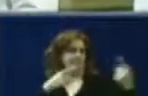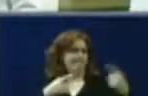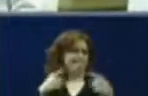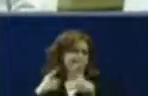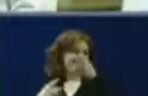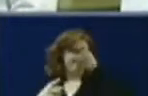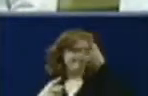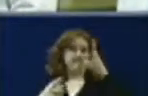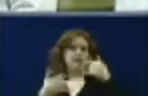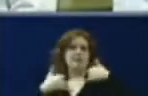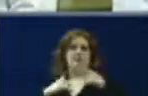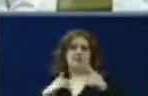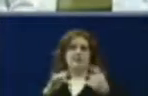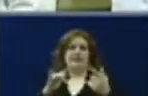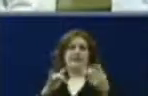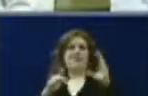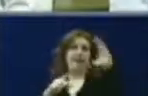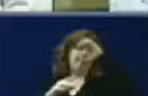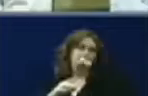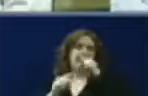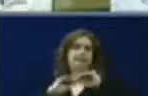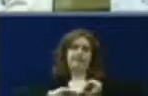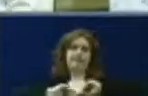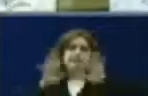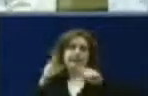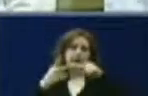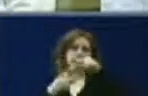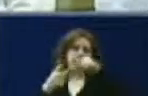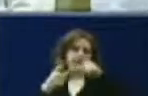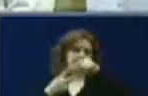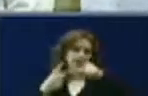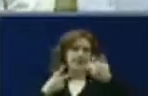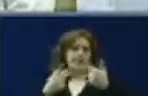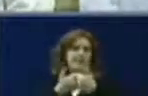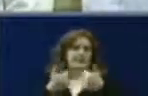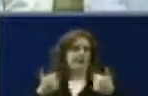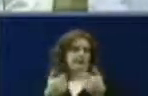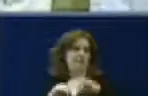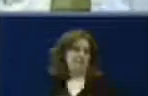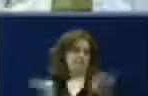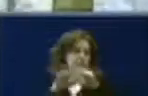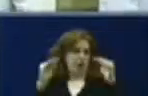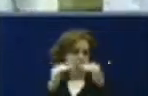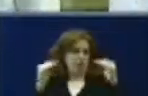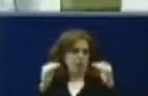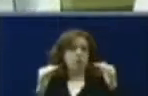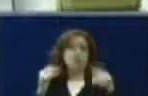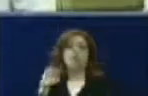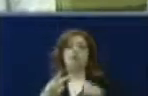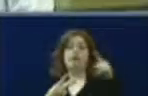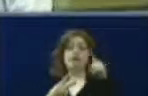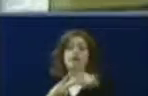seems to be a lack of clarity between them and their separate value. But the first one